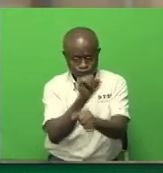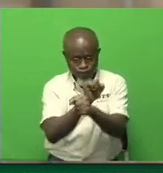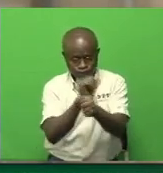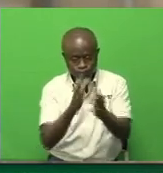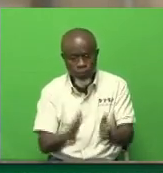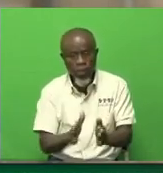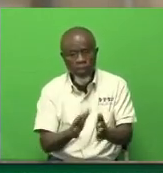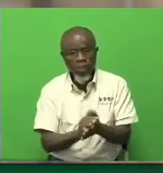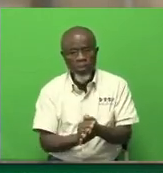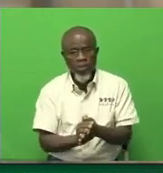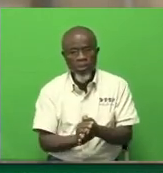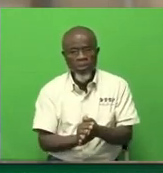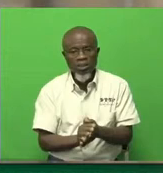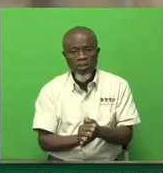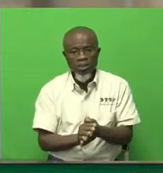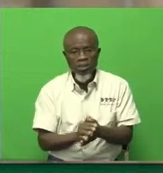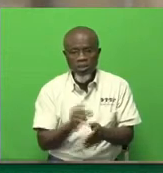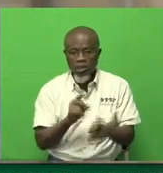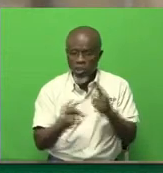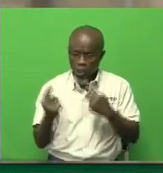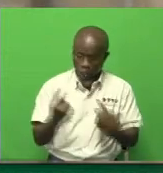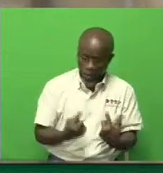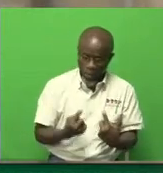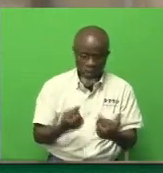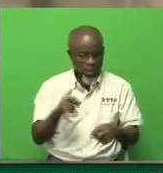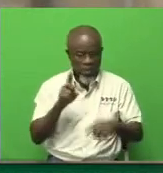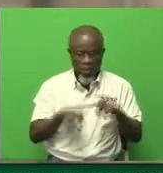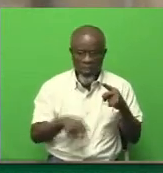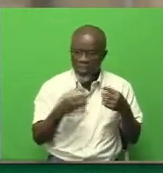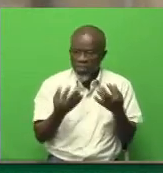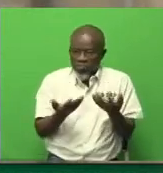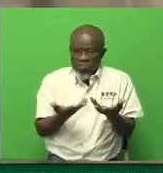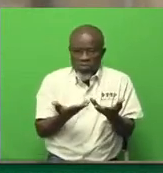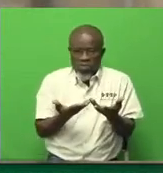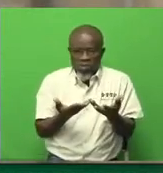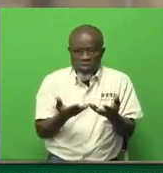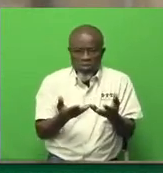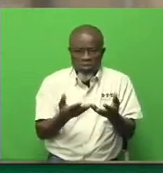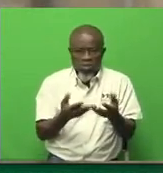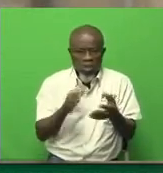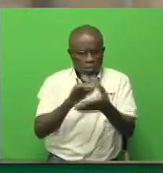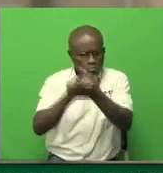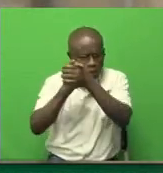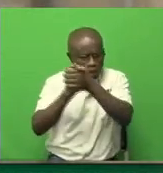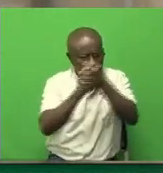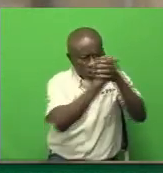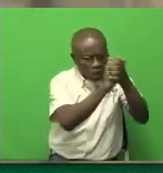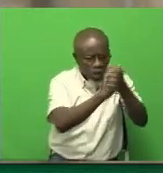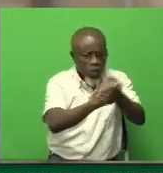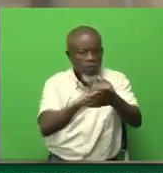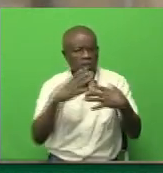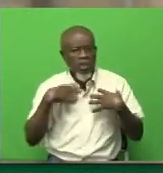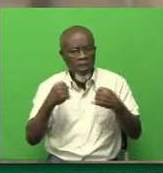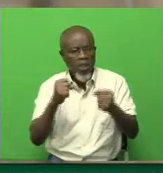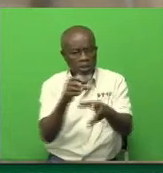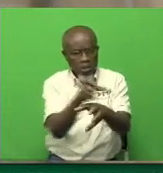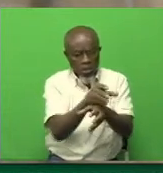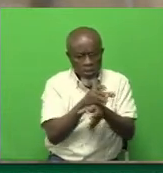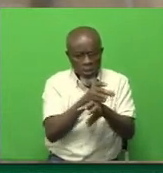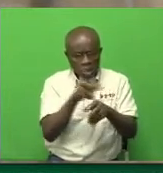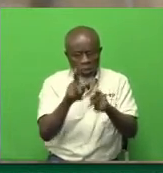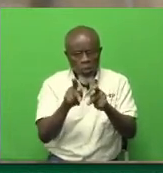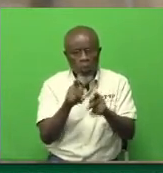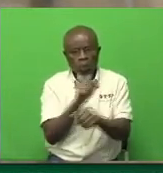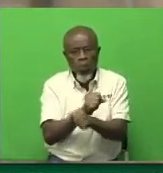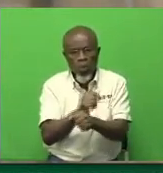to even congratulating all of our health workers who work tirelessly to protect the people of Trinidad and Tobago